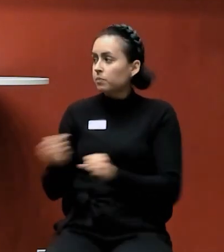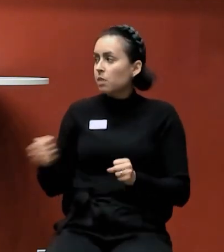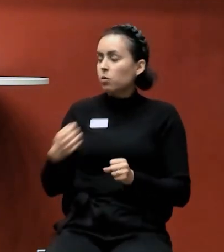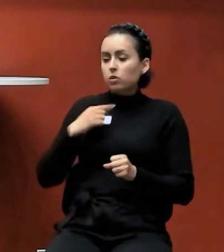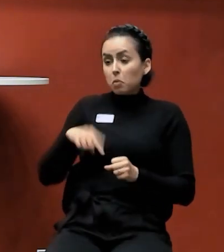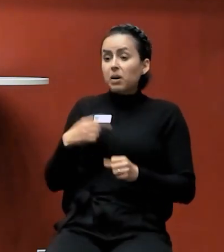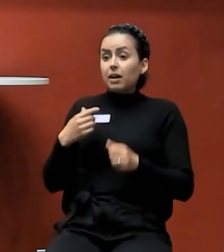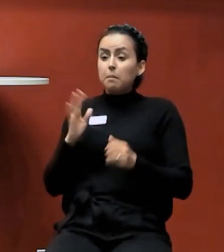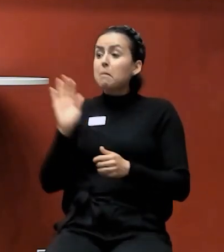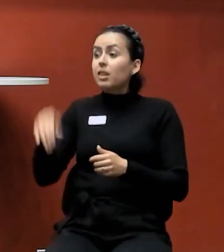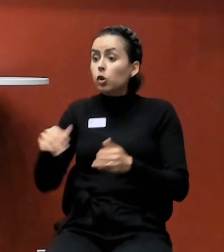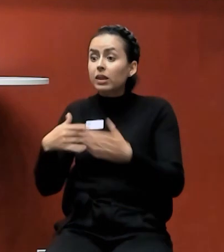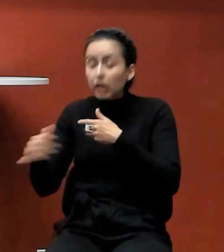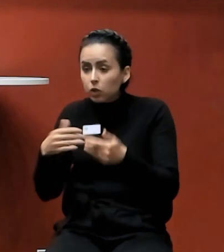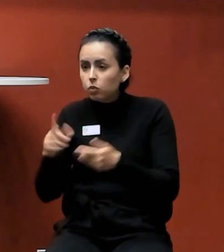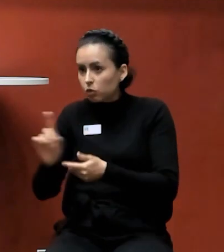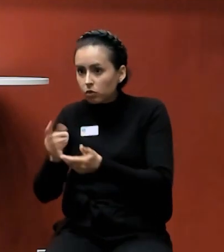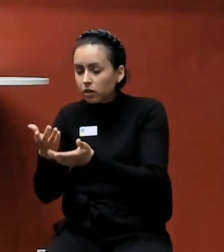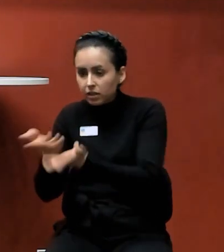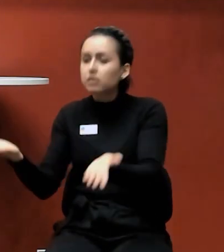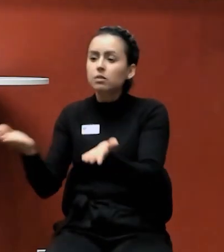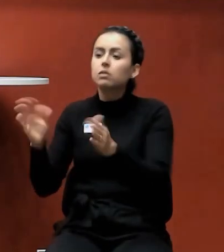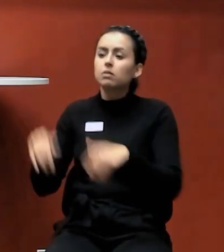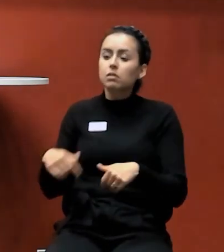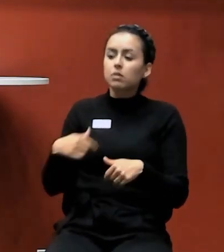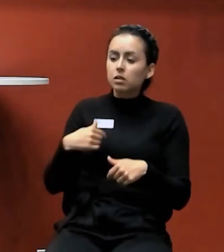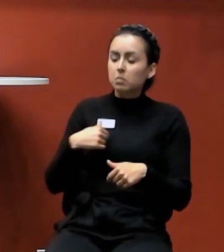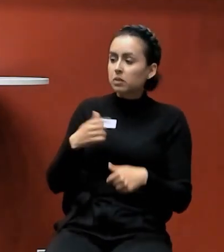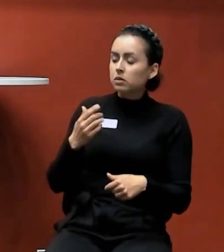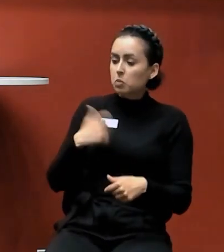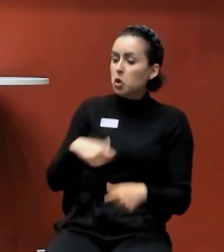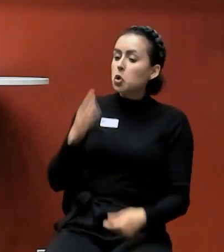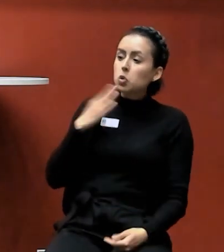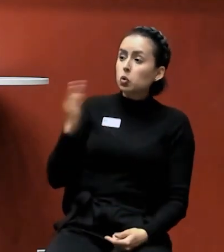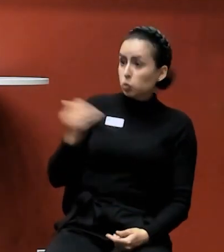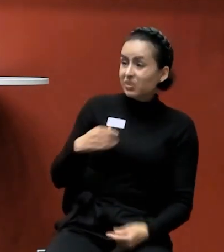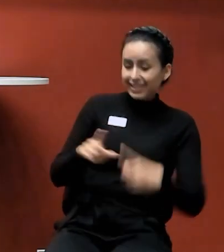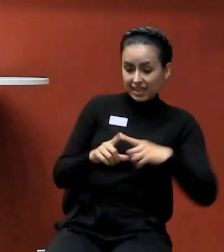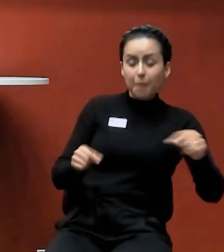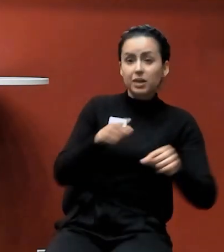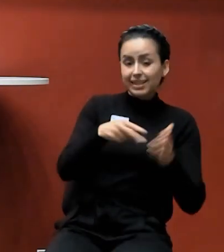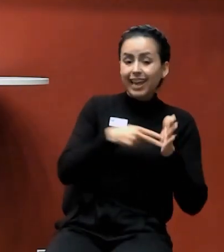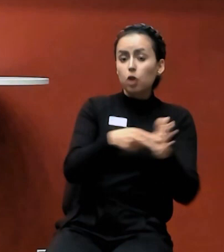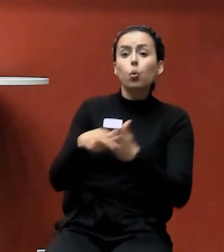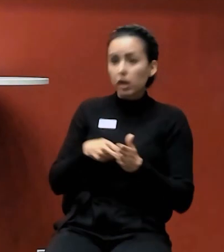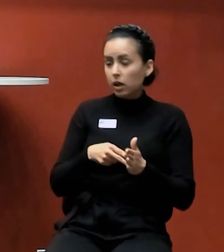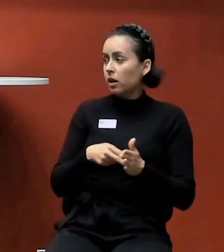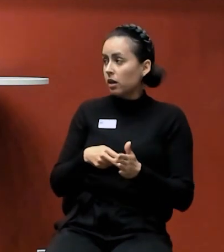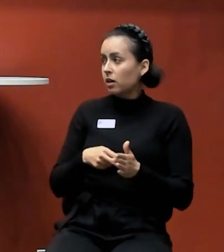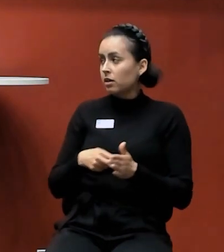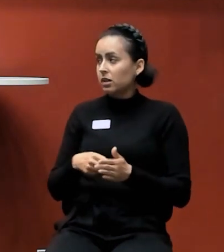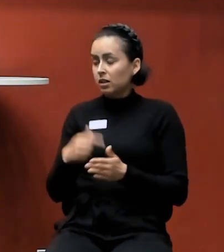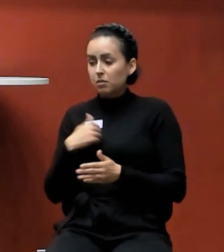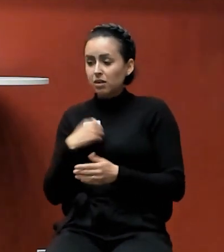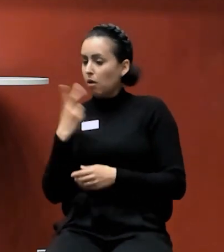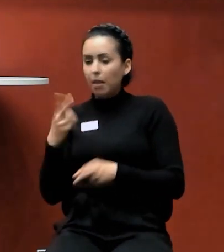done something, and I get an invitation to take the piece to Japan. And the best bit about that was I didn't tell the dancers,